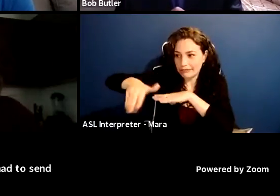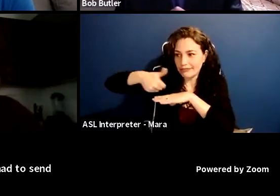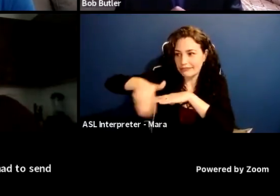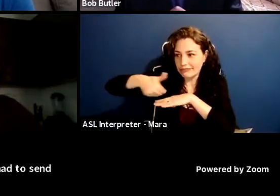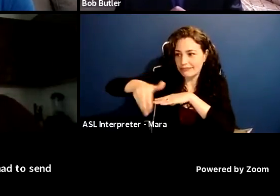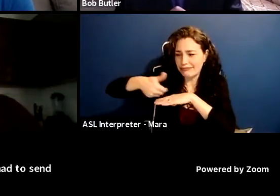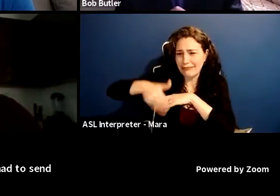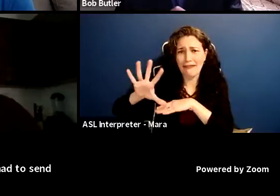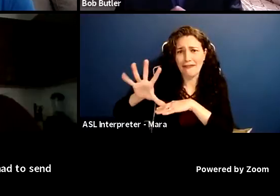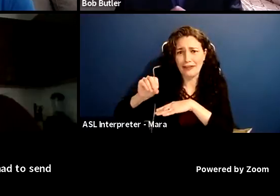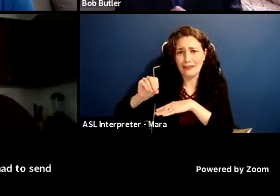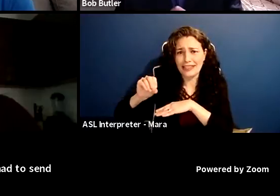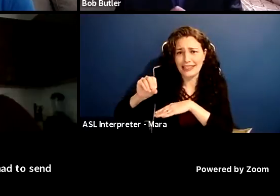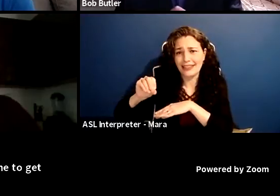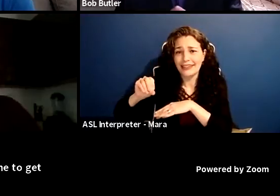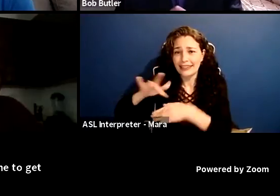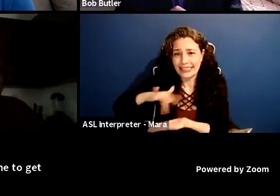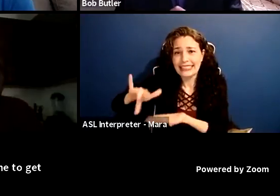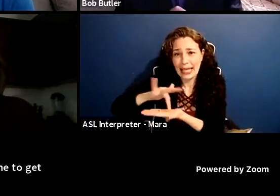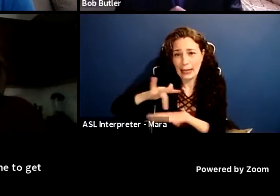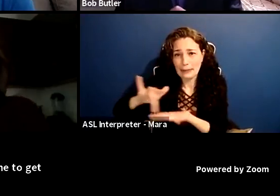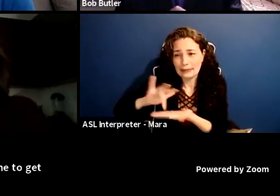beginning. And I think part of